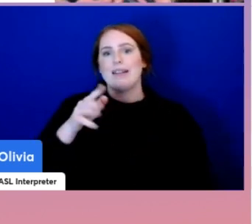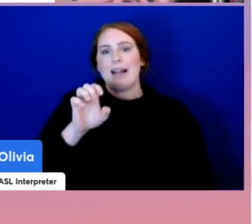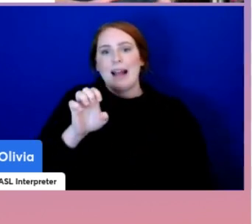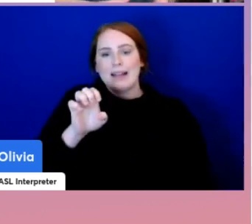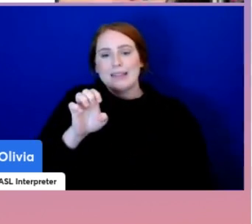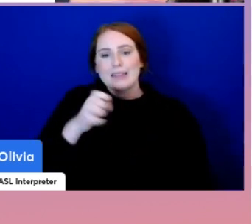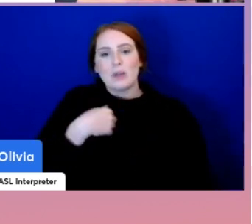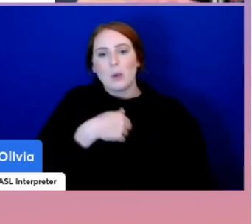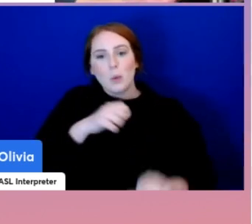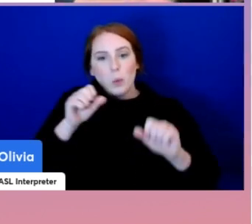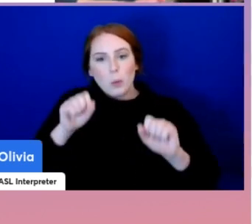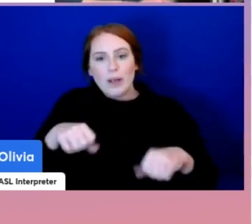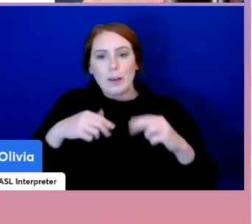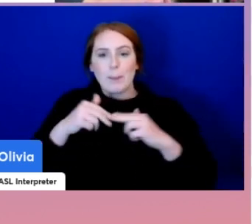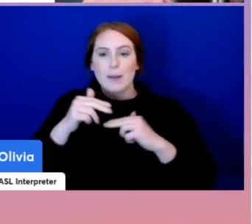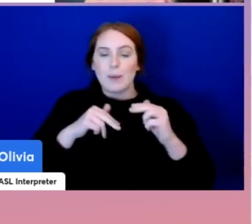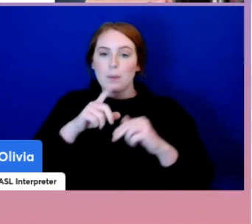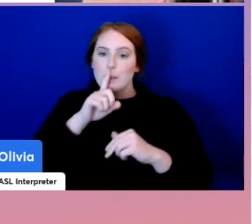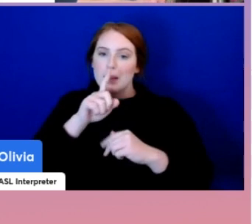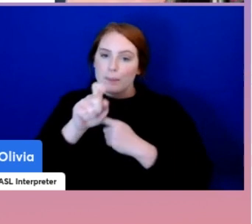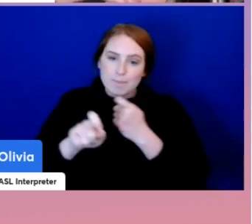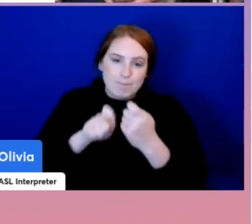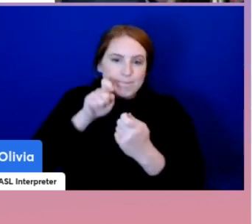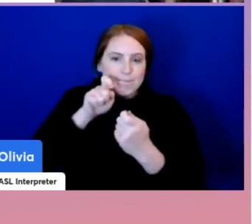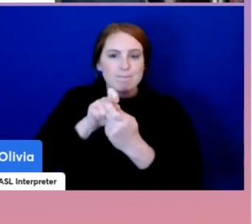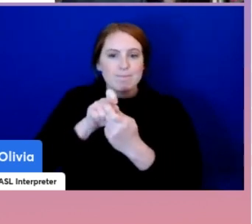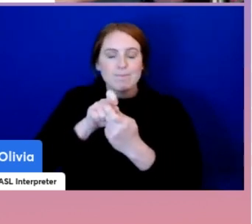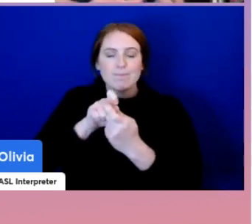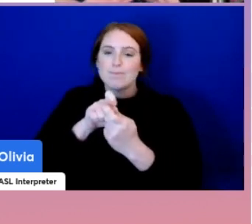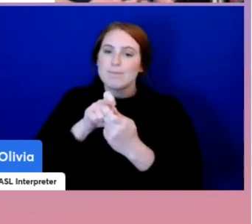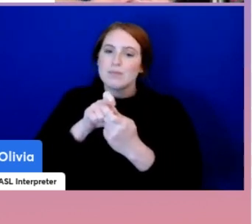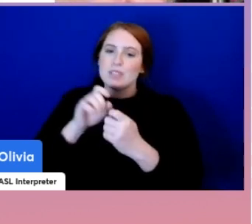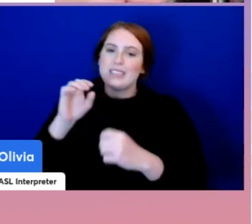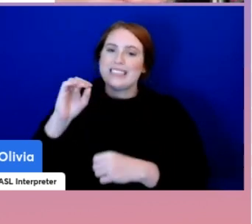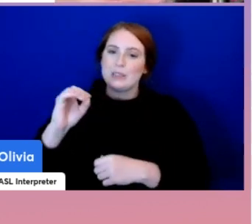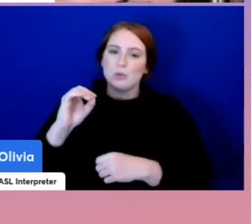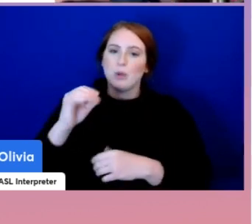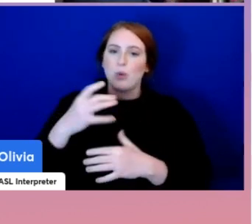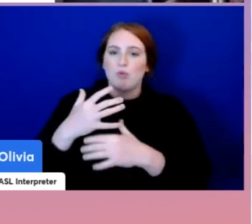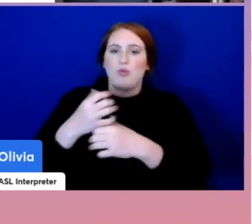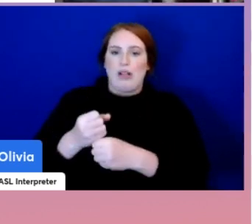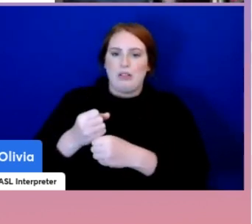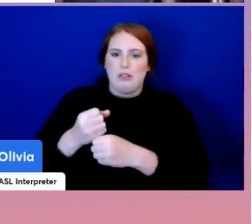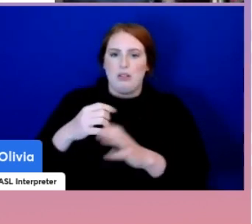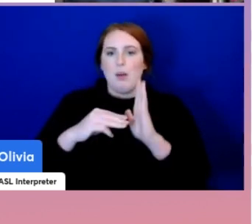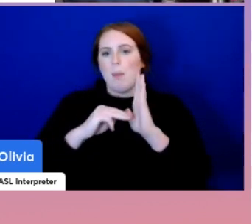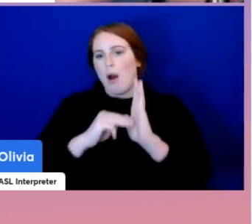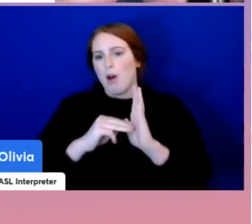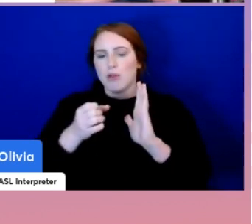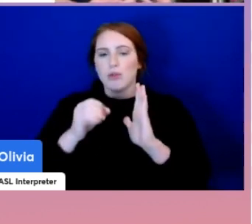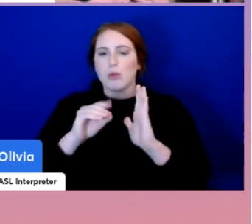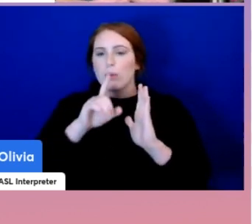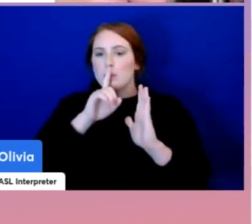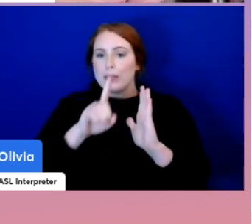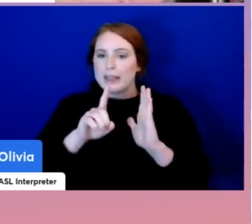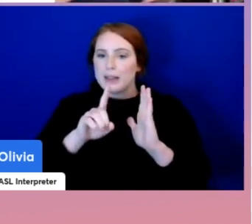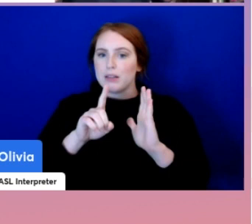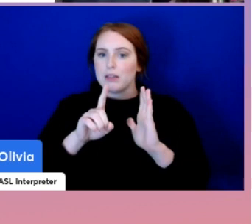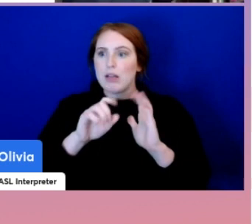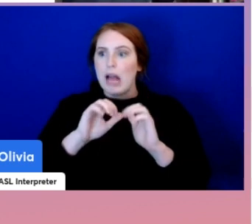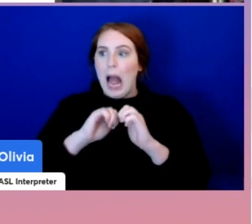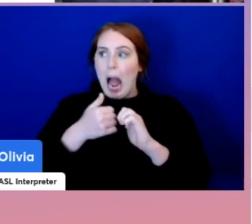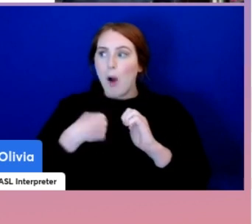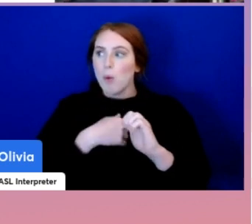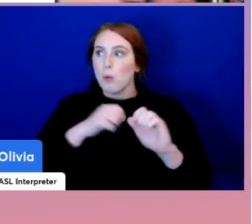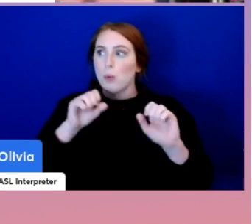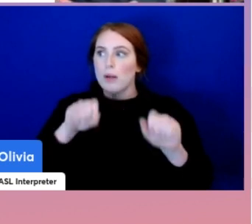very highly tuned zero trust models. So a really great way for us to be very prescriptive